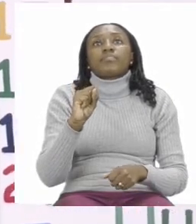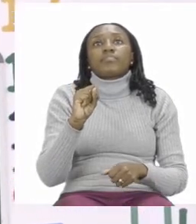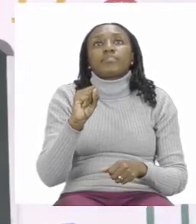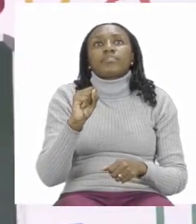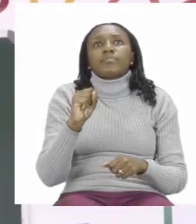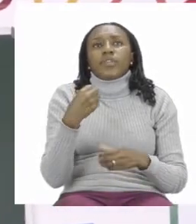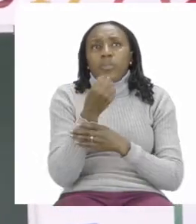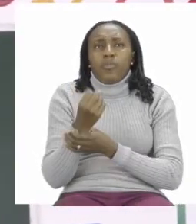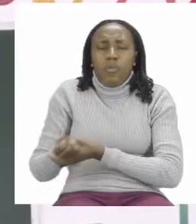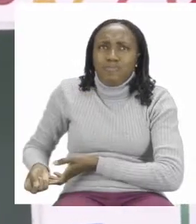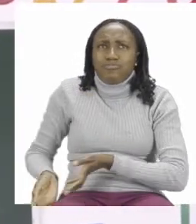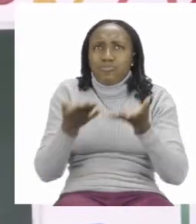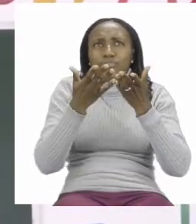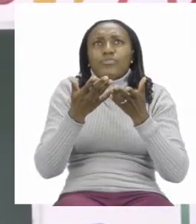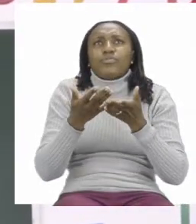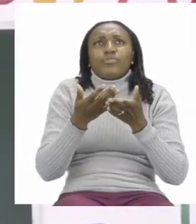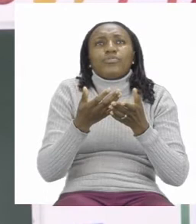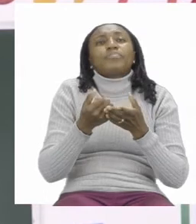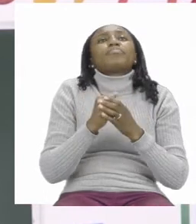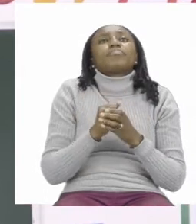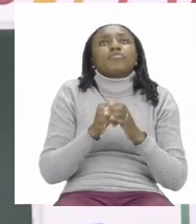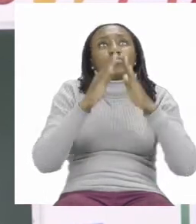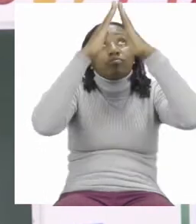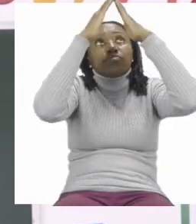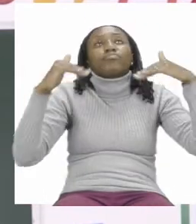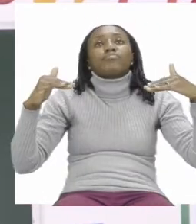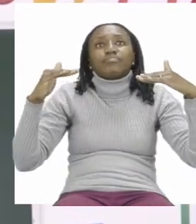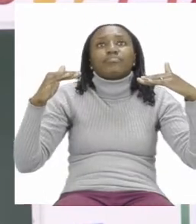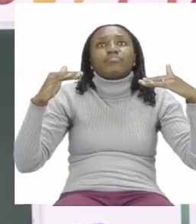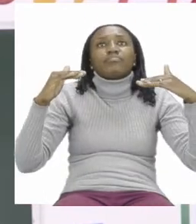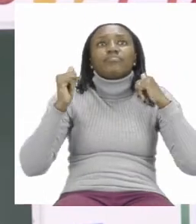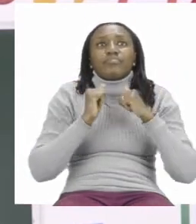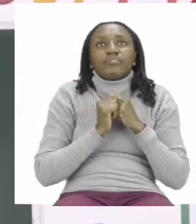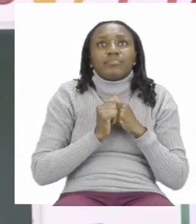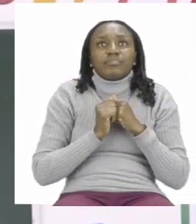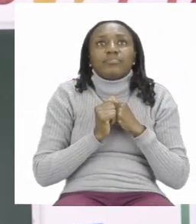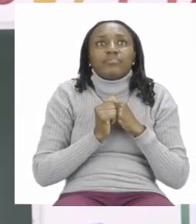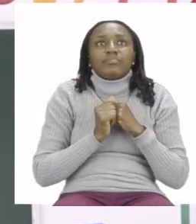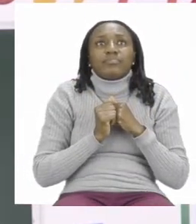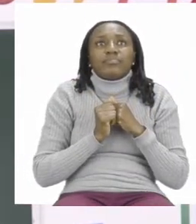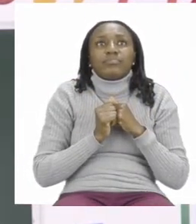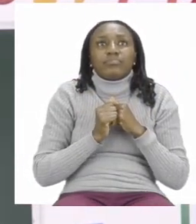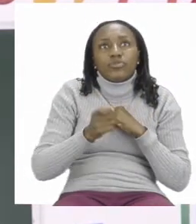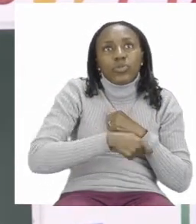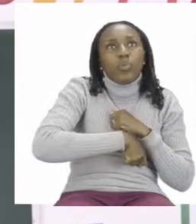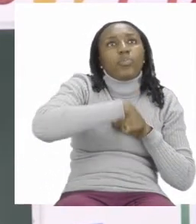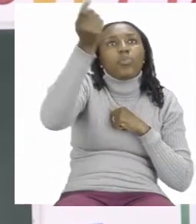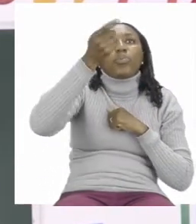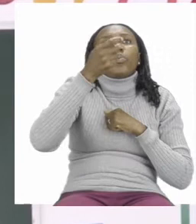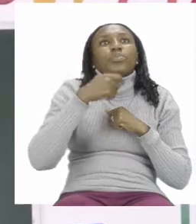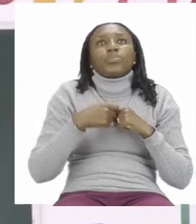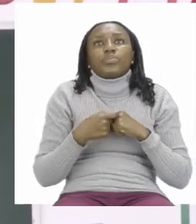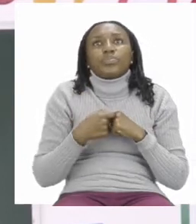the roof. Now, frisbee is a nice toy that we throw to